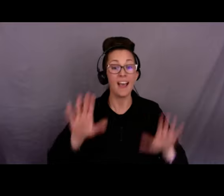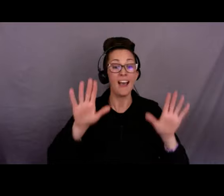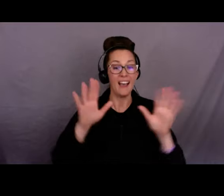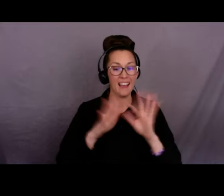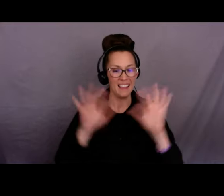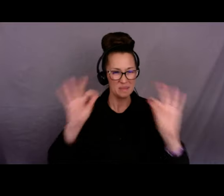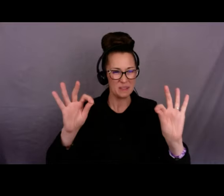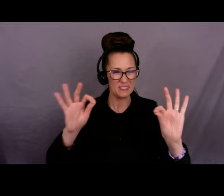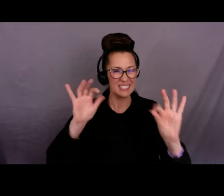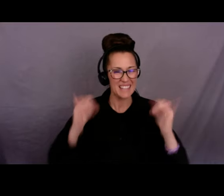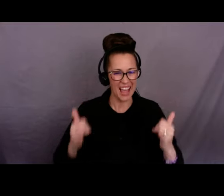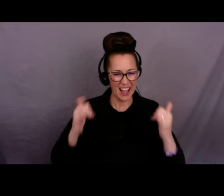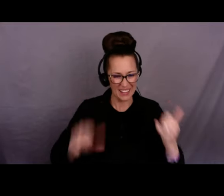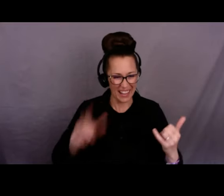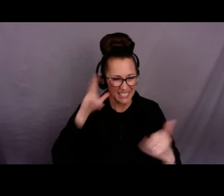Oh, sorry.